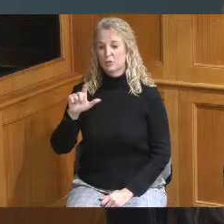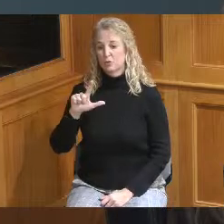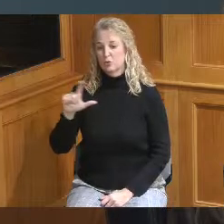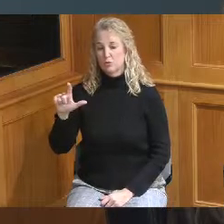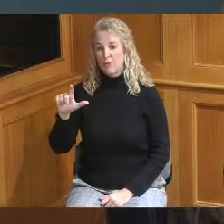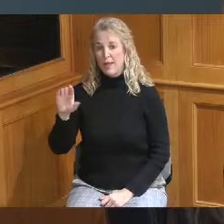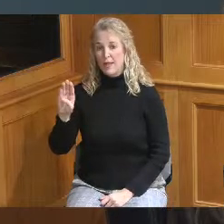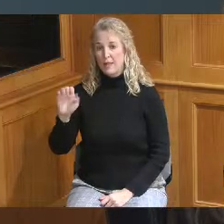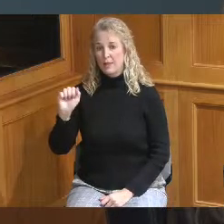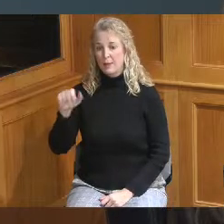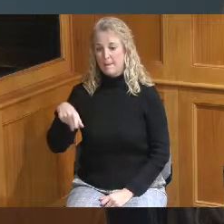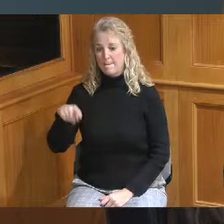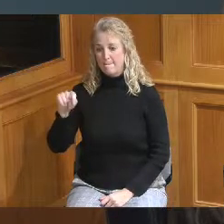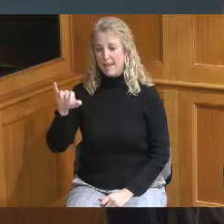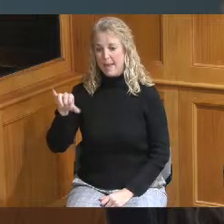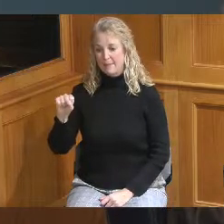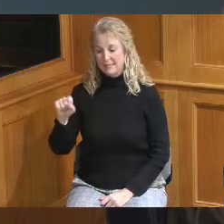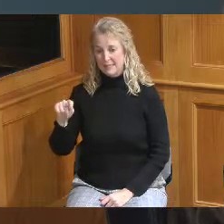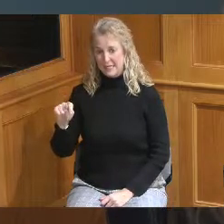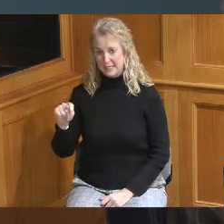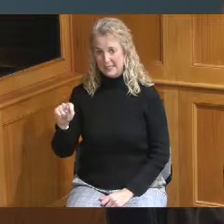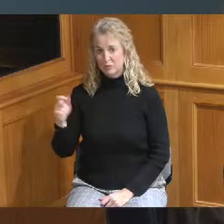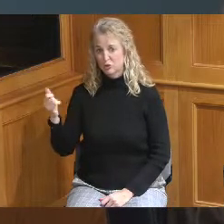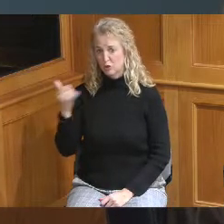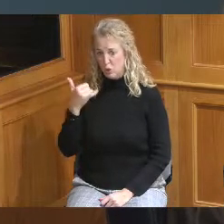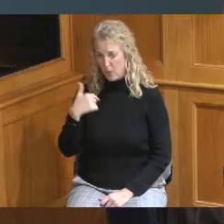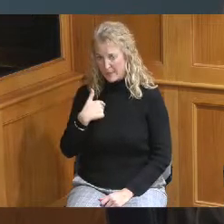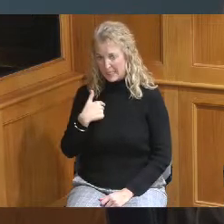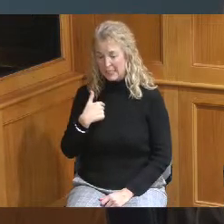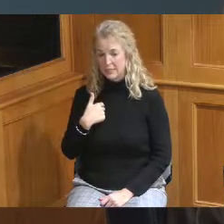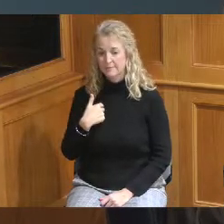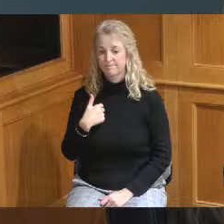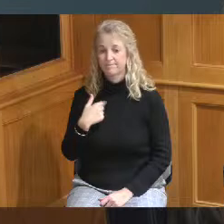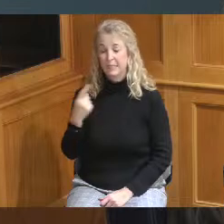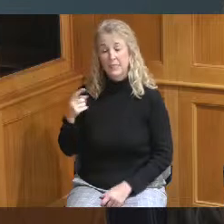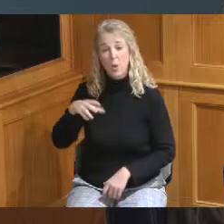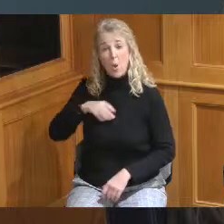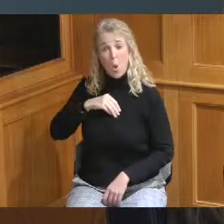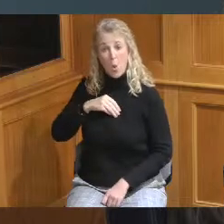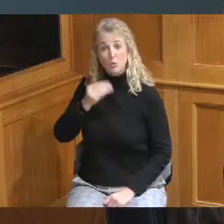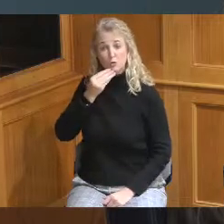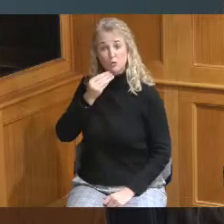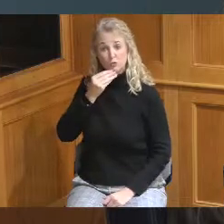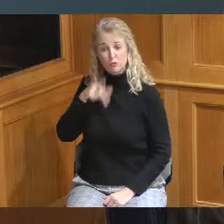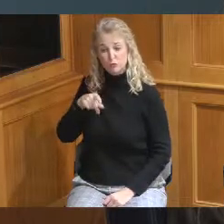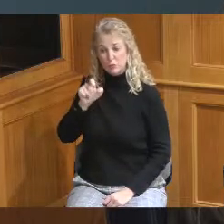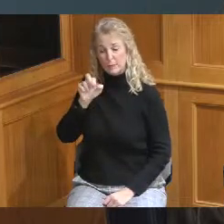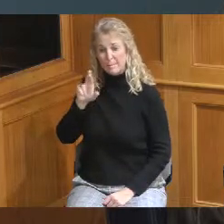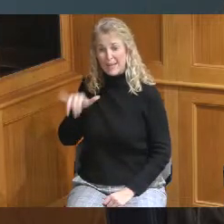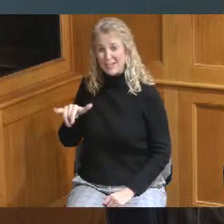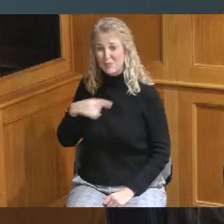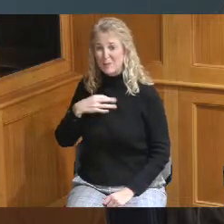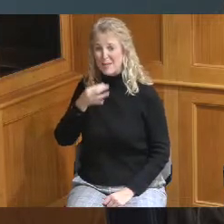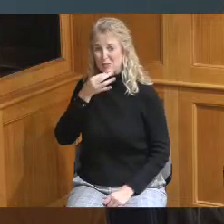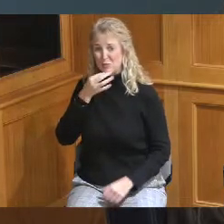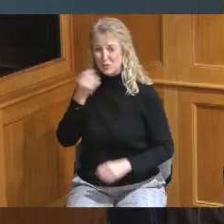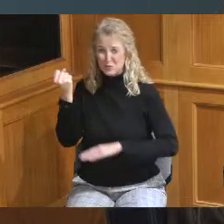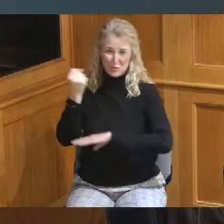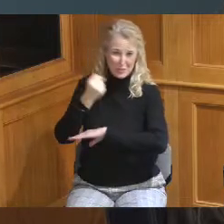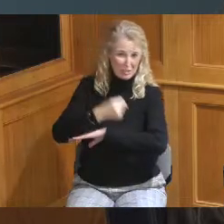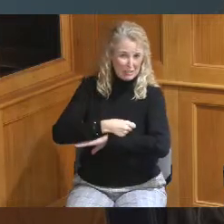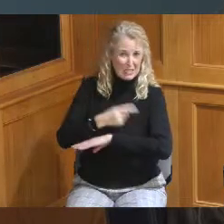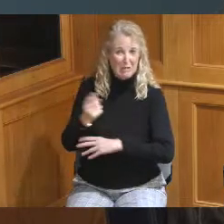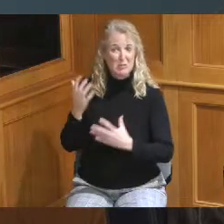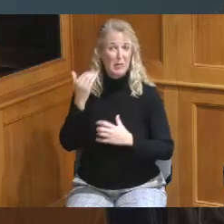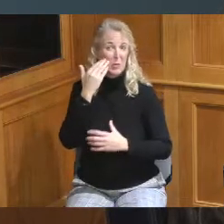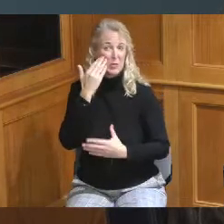a pantry and no longer has, or they're getting ready not be able to have a pantry. They wanted to know about